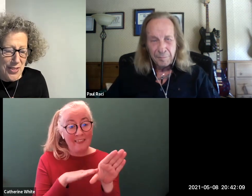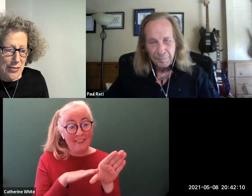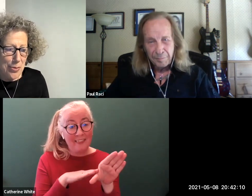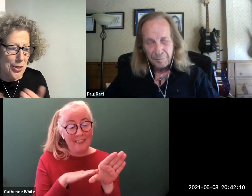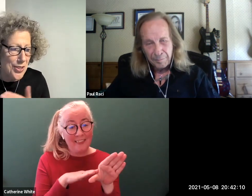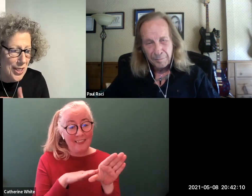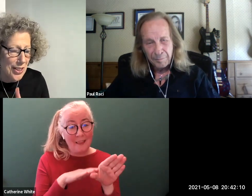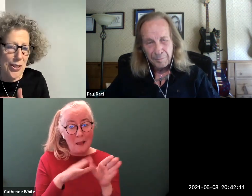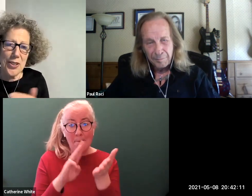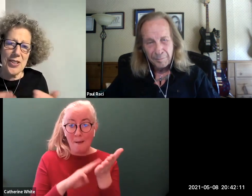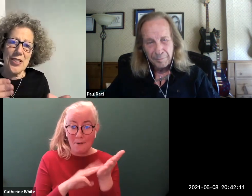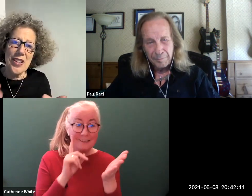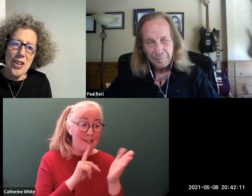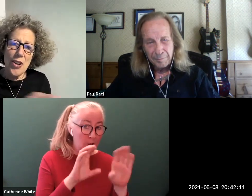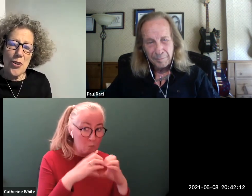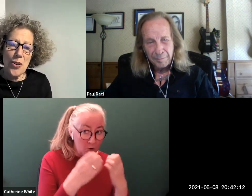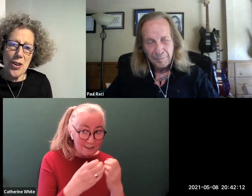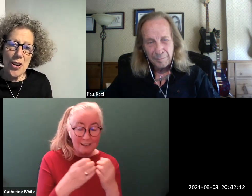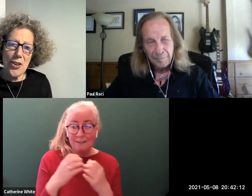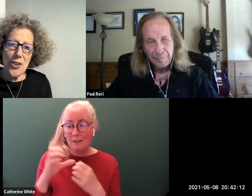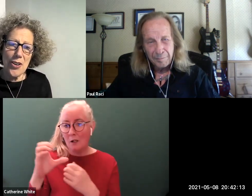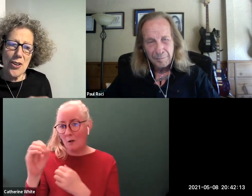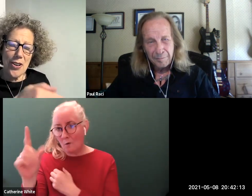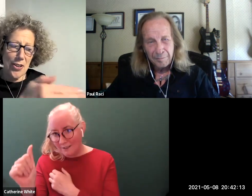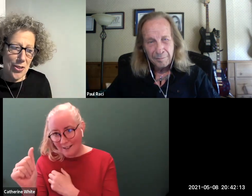members of the deaf community and coders,